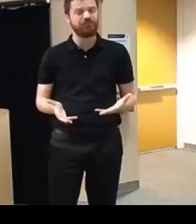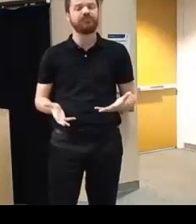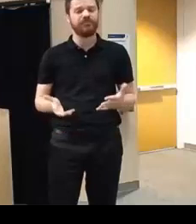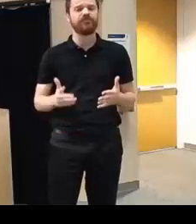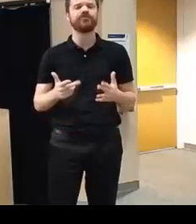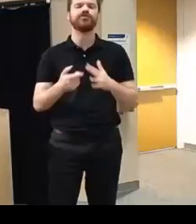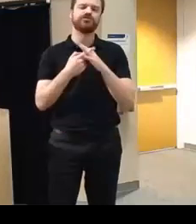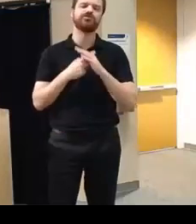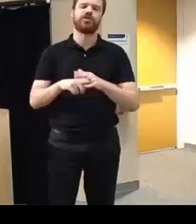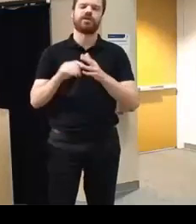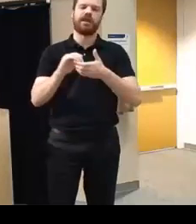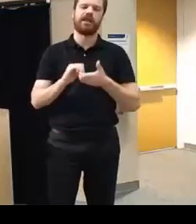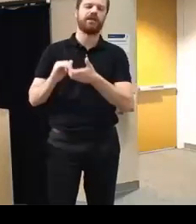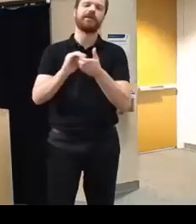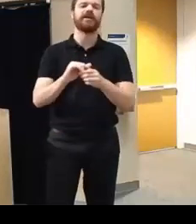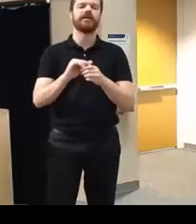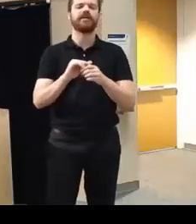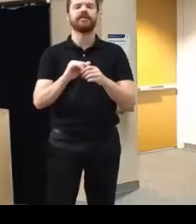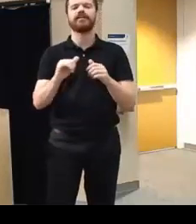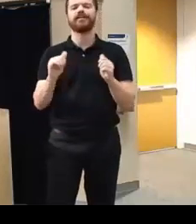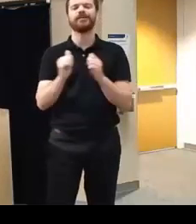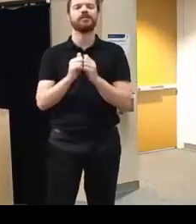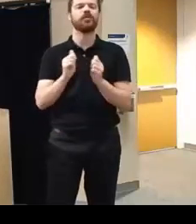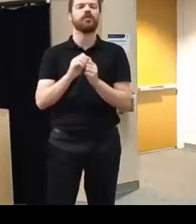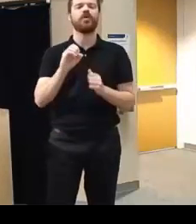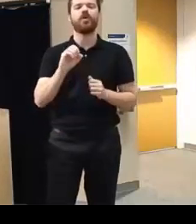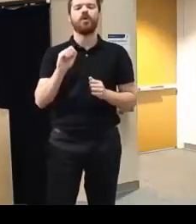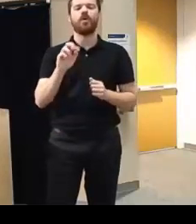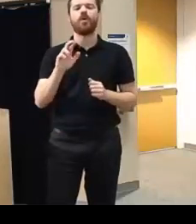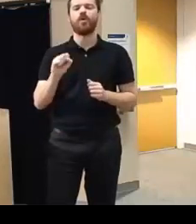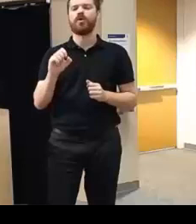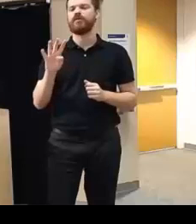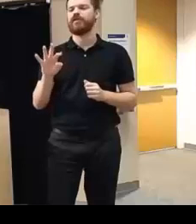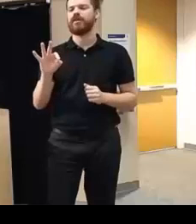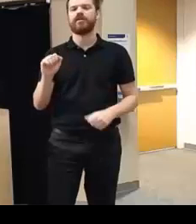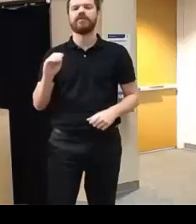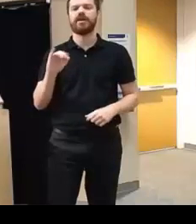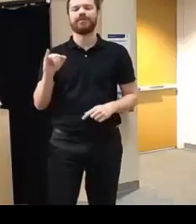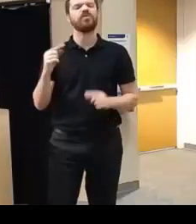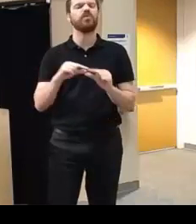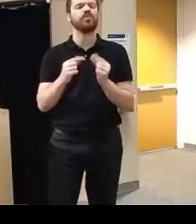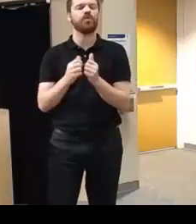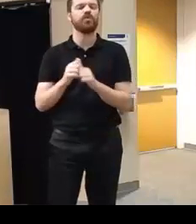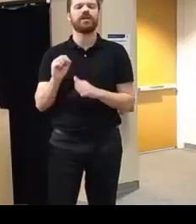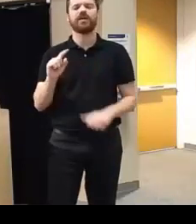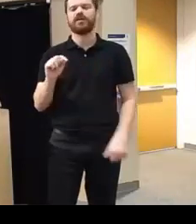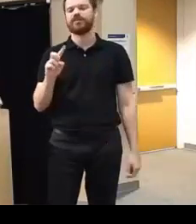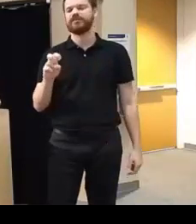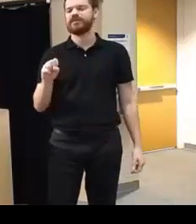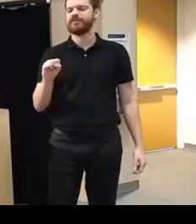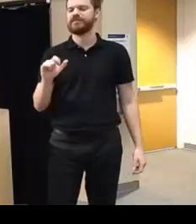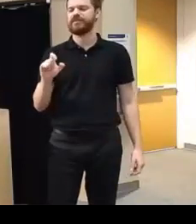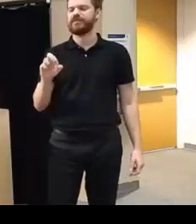starting some collaboration and reaching out to folks like Oars for FAMI, which is a group that started with Steve Silverstein many years